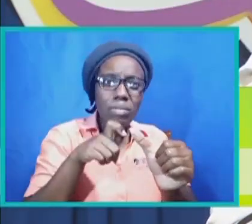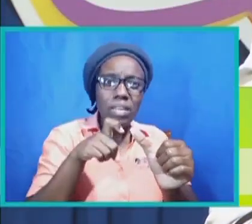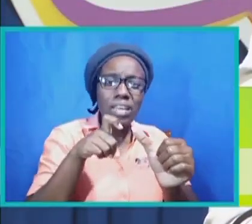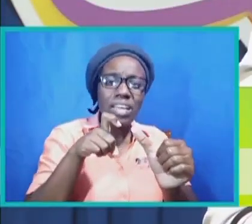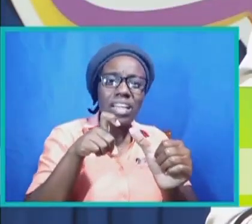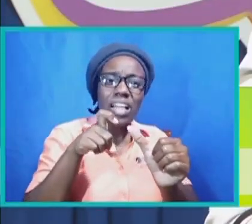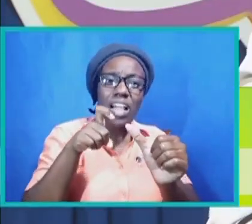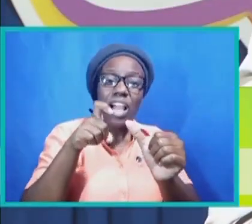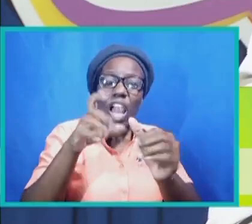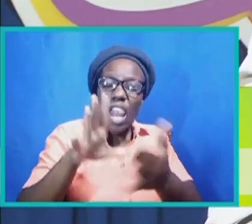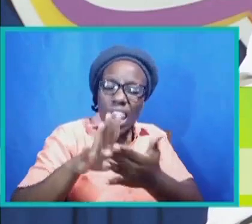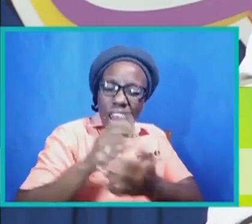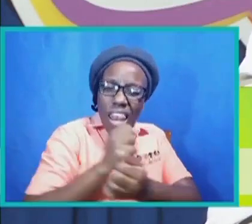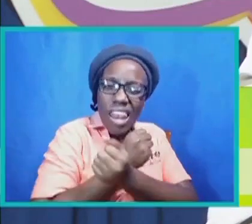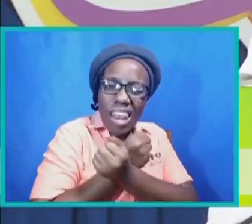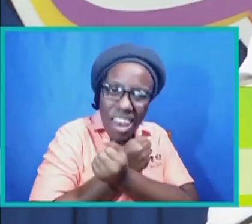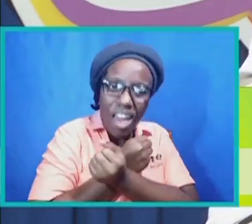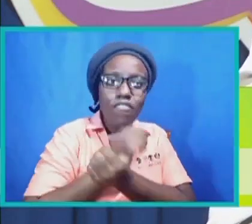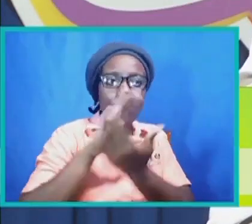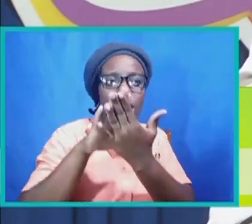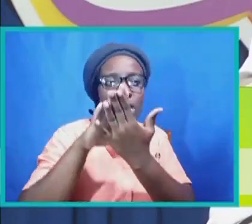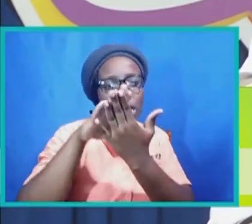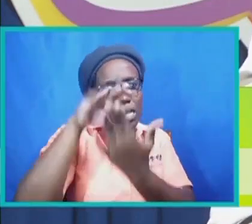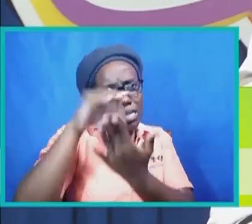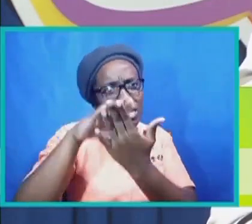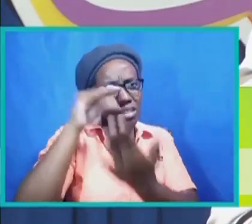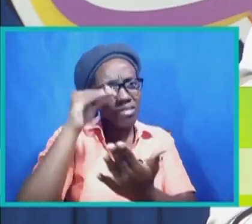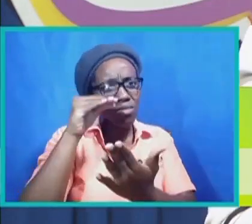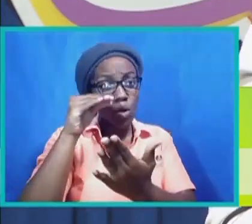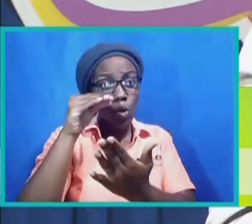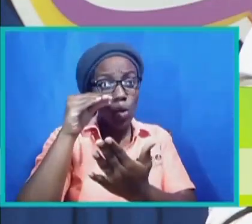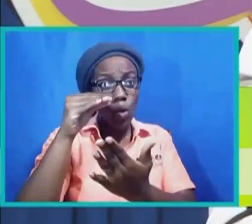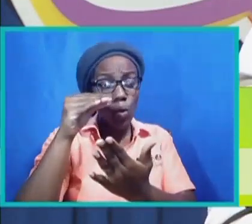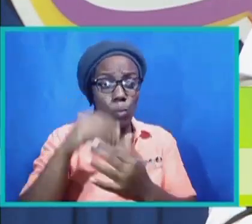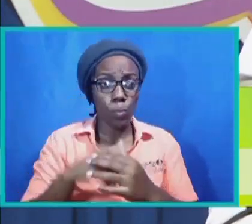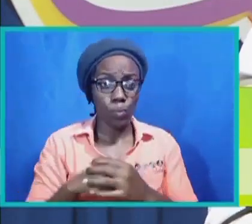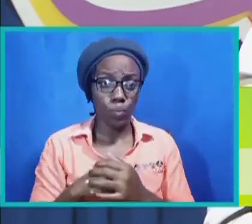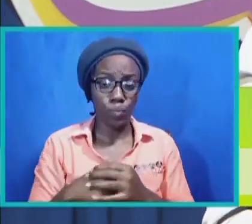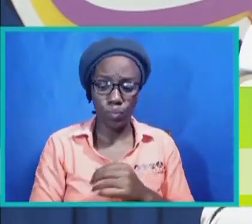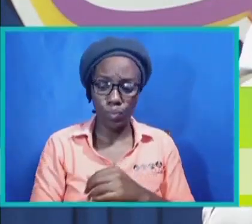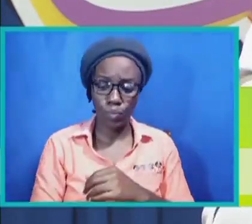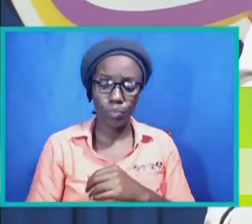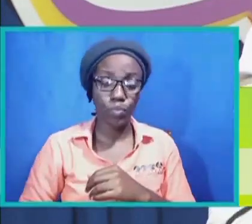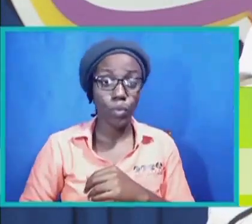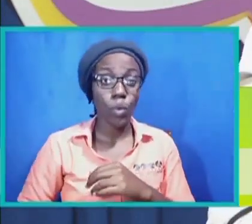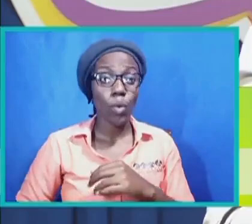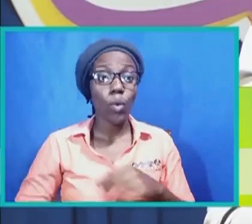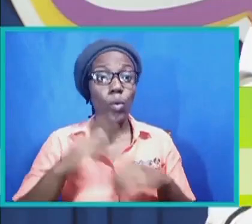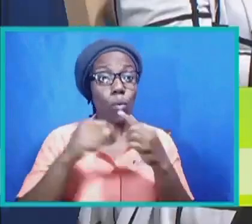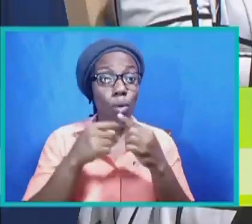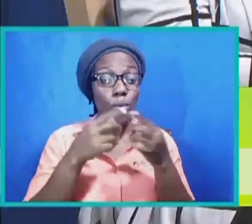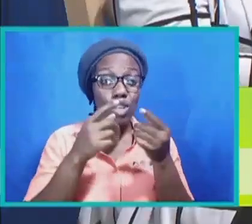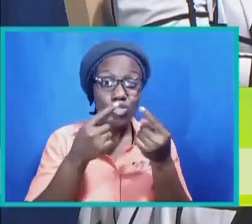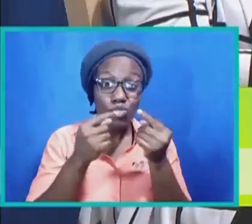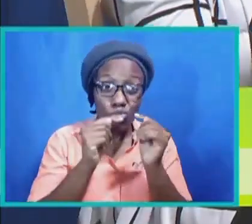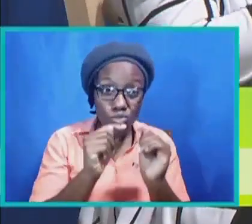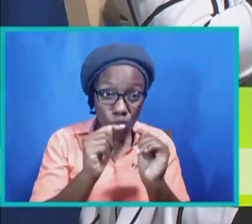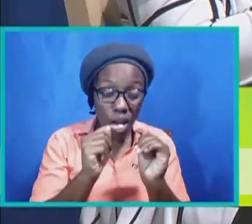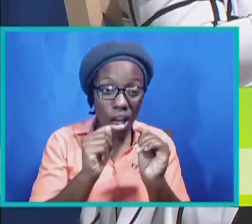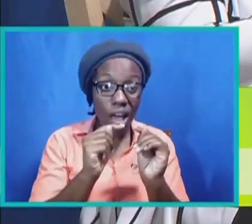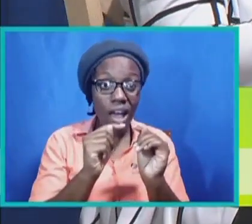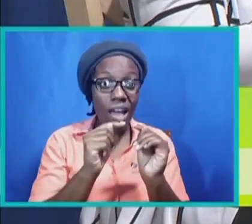love learning. We don't only learn what is tested. And when we try to make everything that we